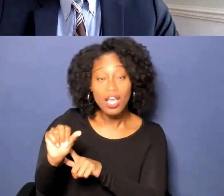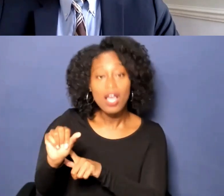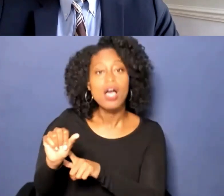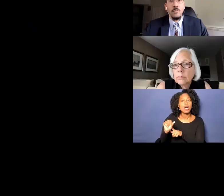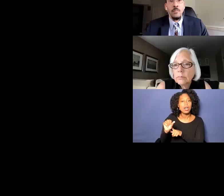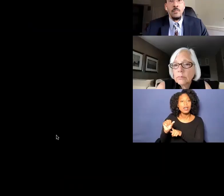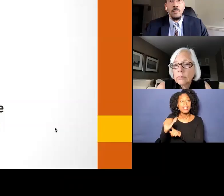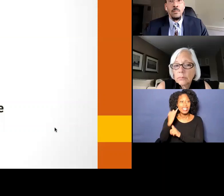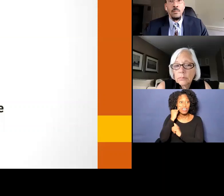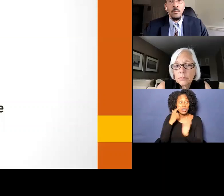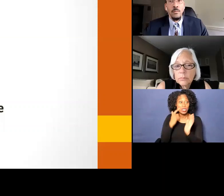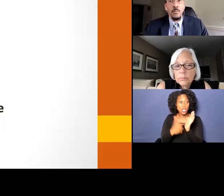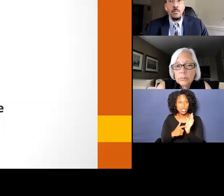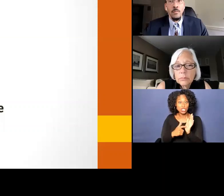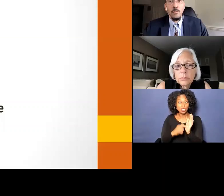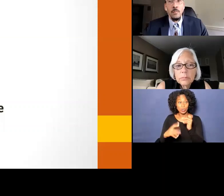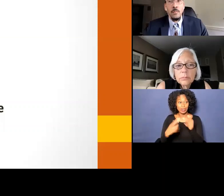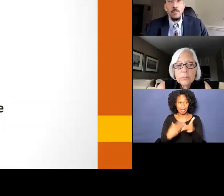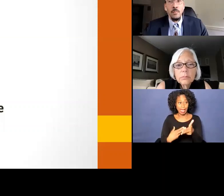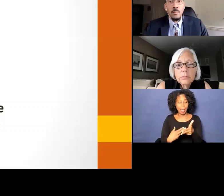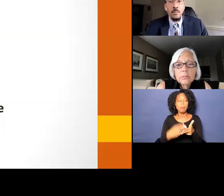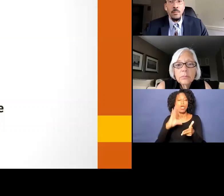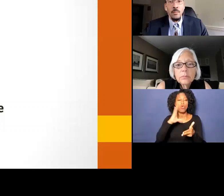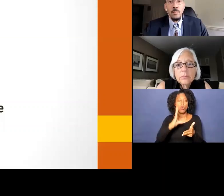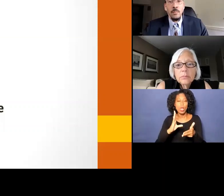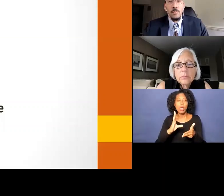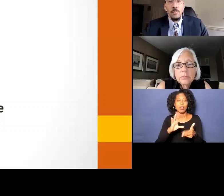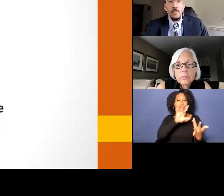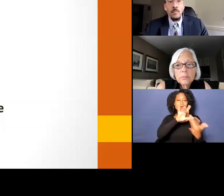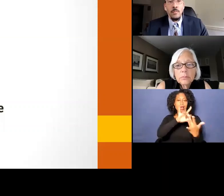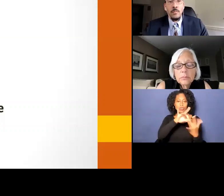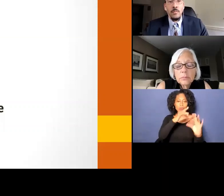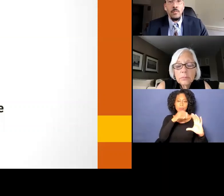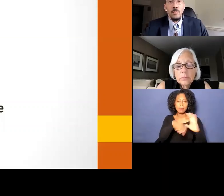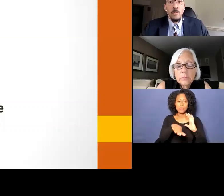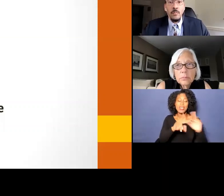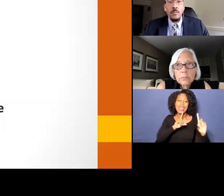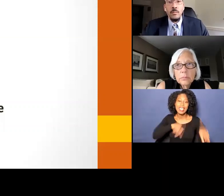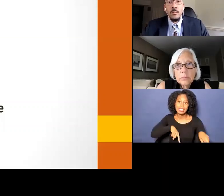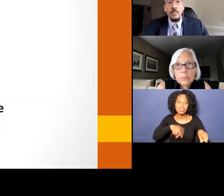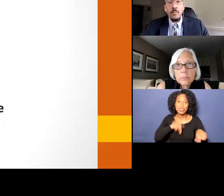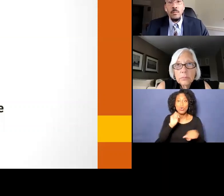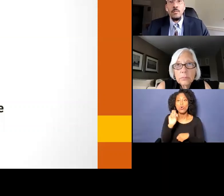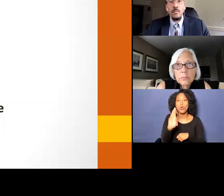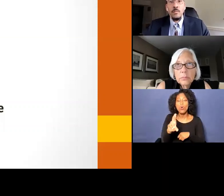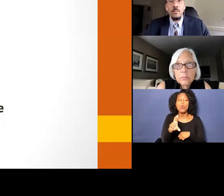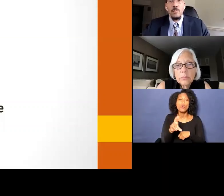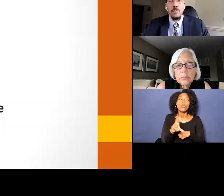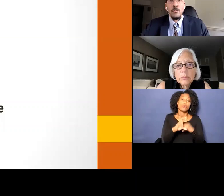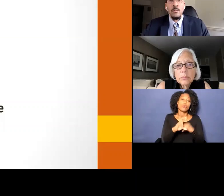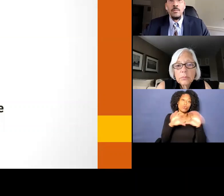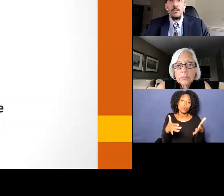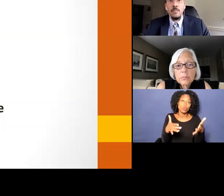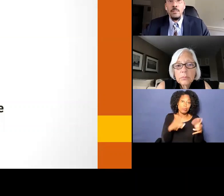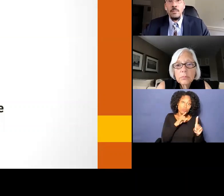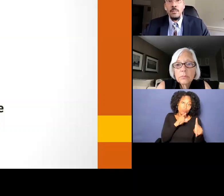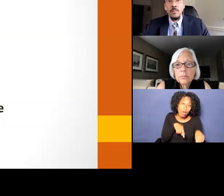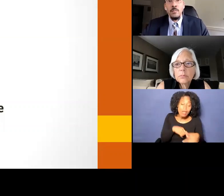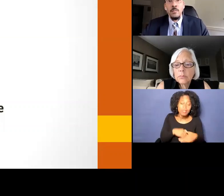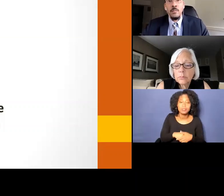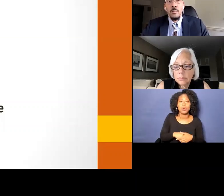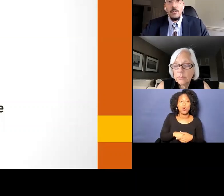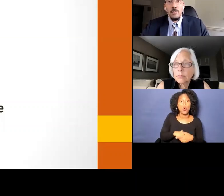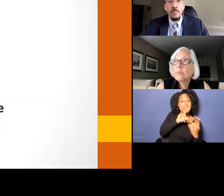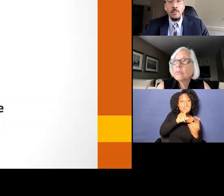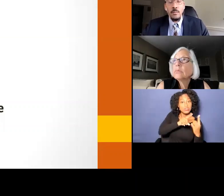you with either an aggregated answer or a response if several of you have a similar